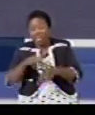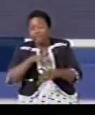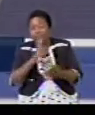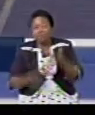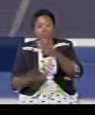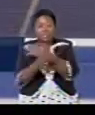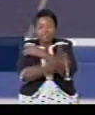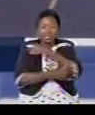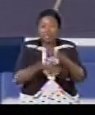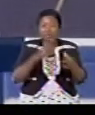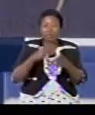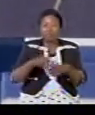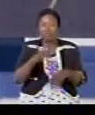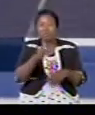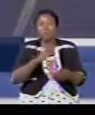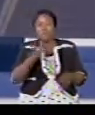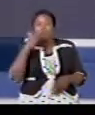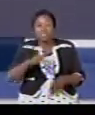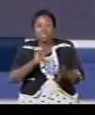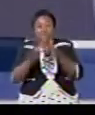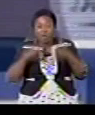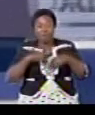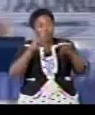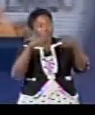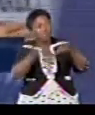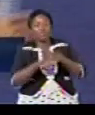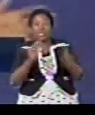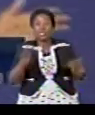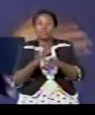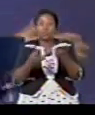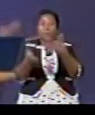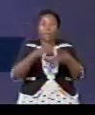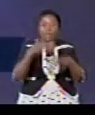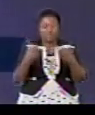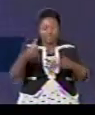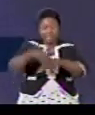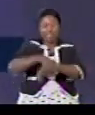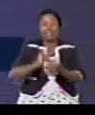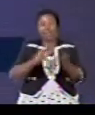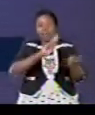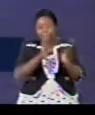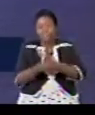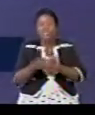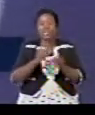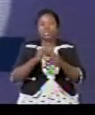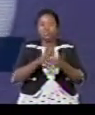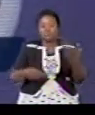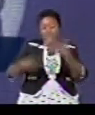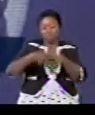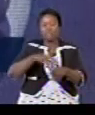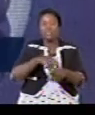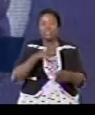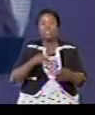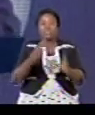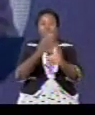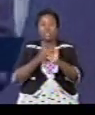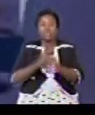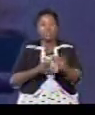and evil you have committed, as you return tonight, the repentant returnee is received.